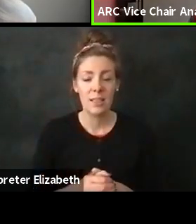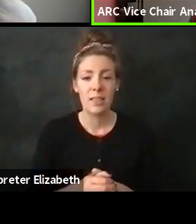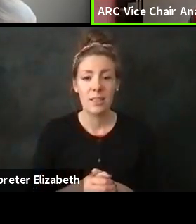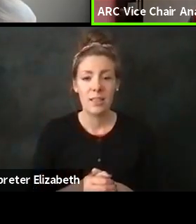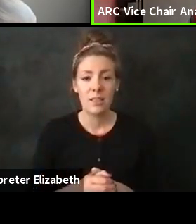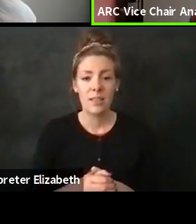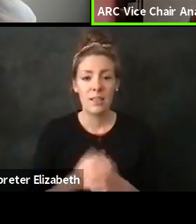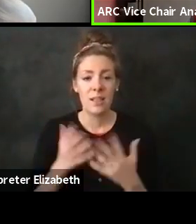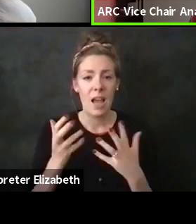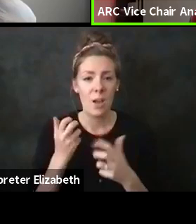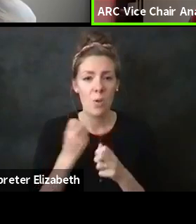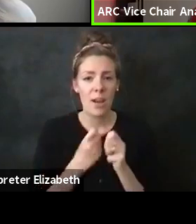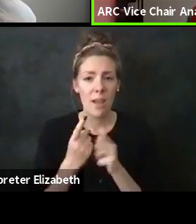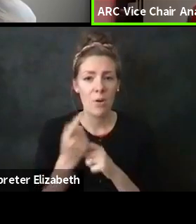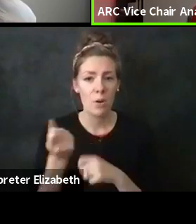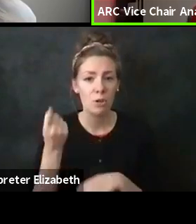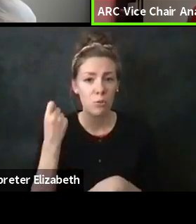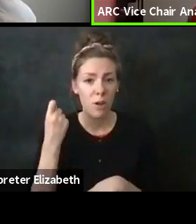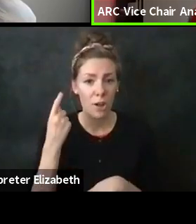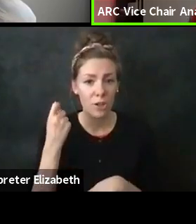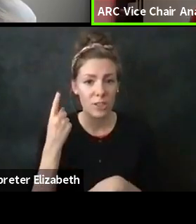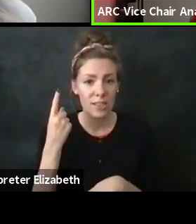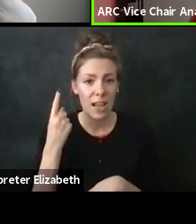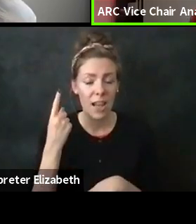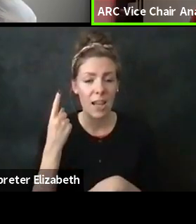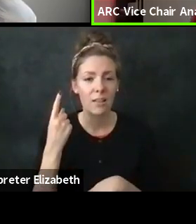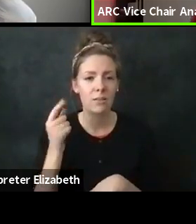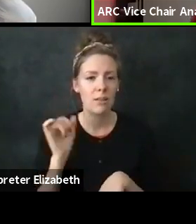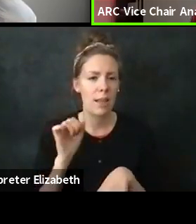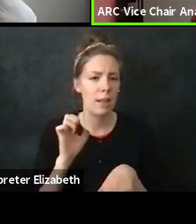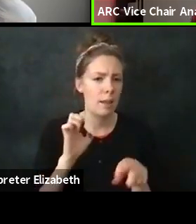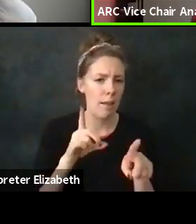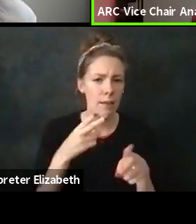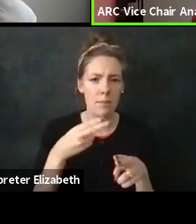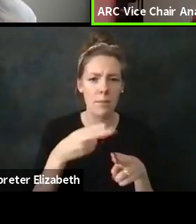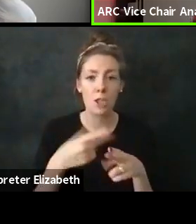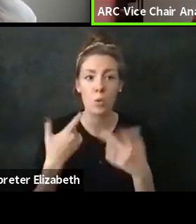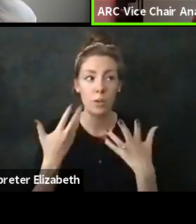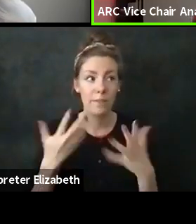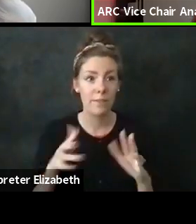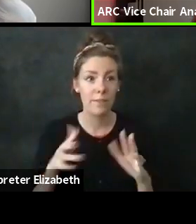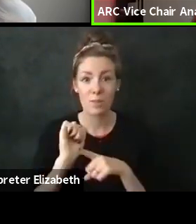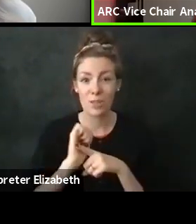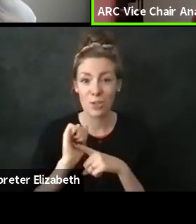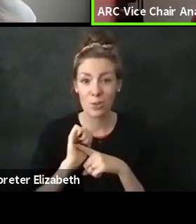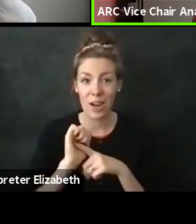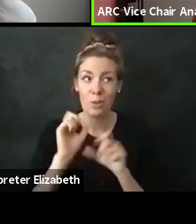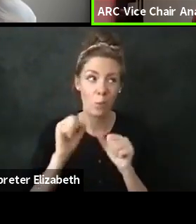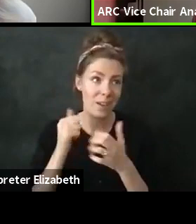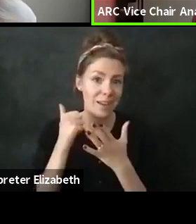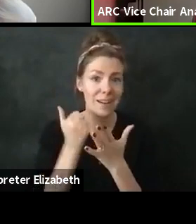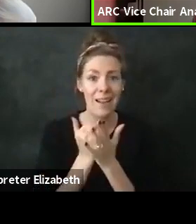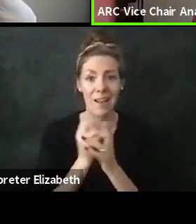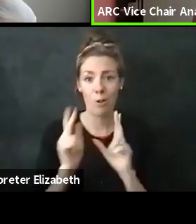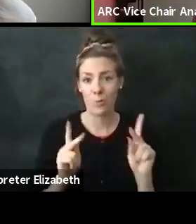I want everyone to understand that, just like Ed said, we have been trained to help people with the maps. And also we do